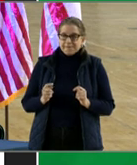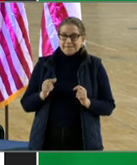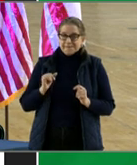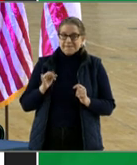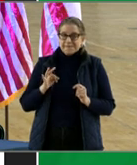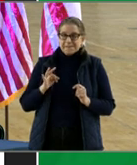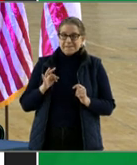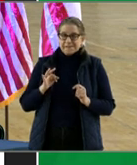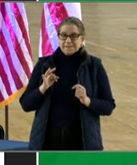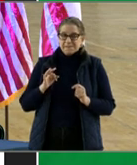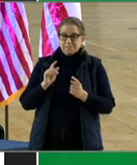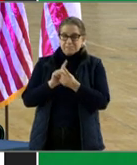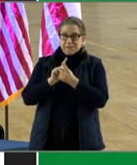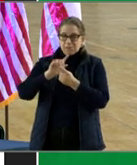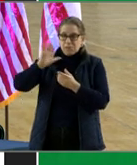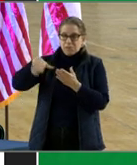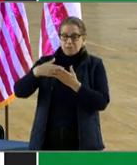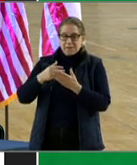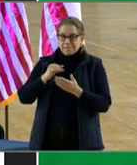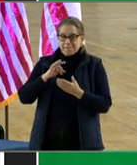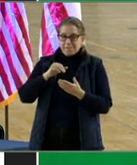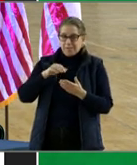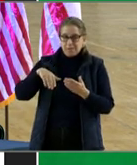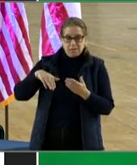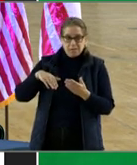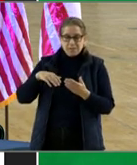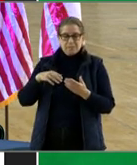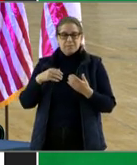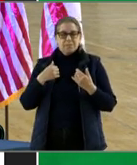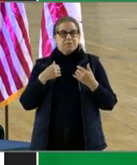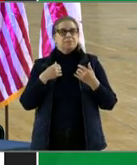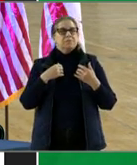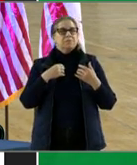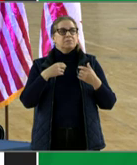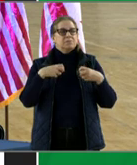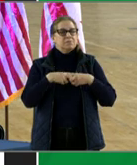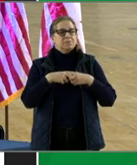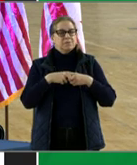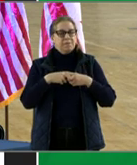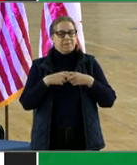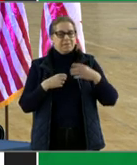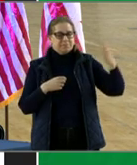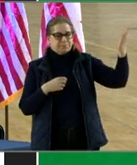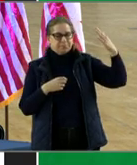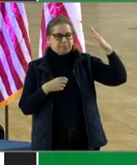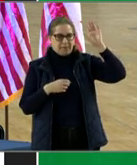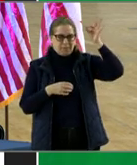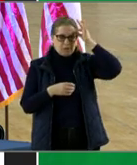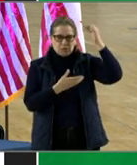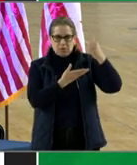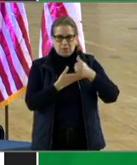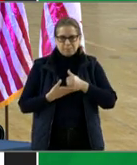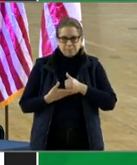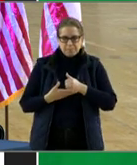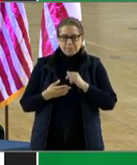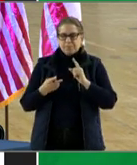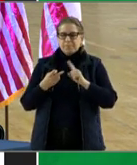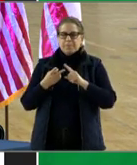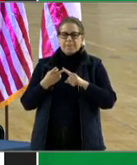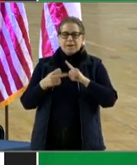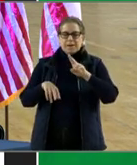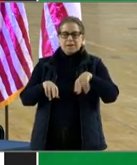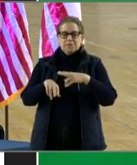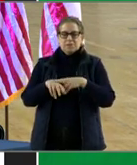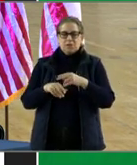again, we are requesting federal assistance in some cases. We've worked with the National Guard on some of the staffing issues, and we will